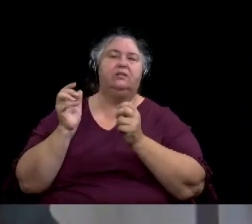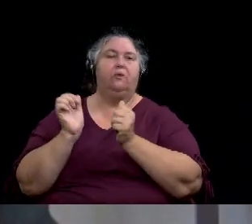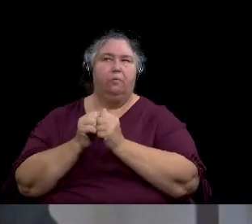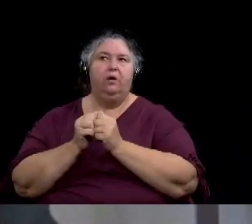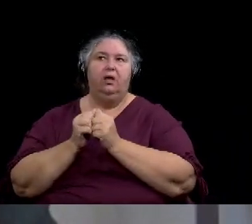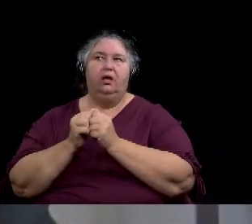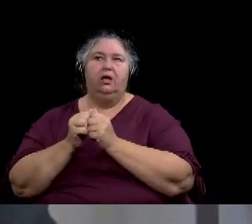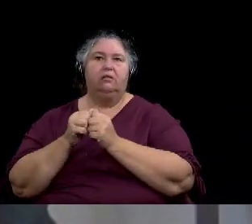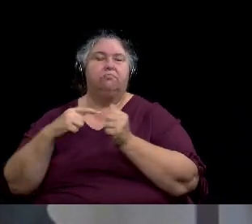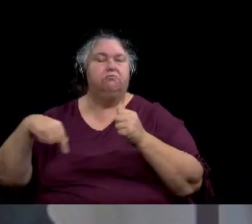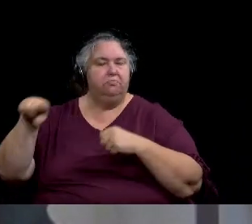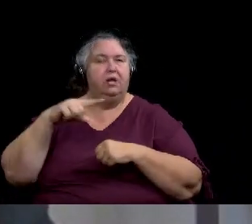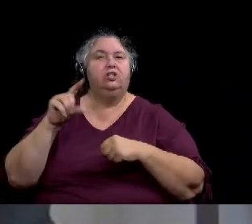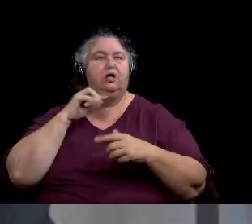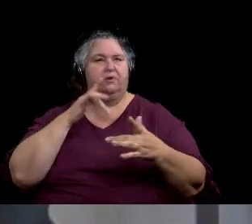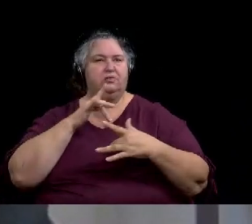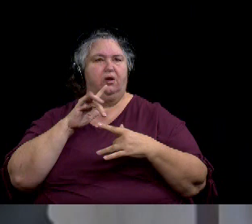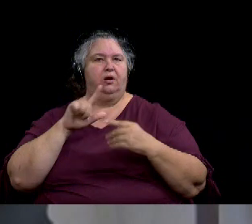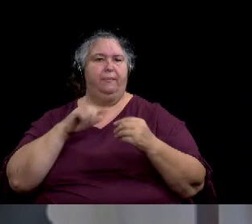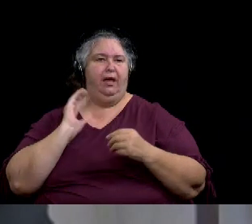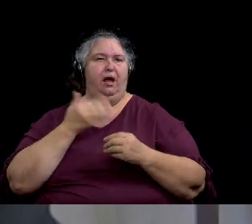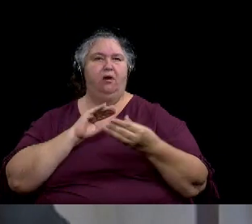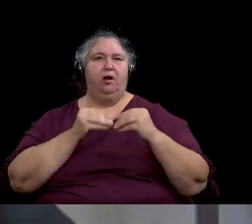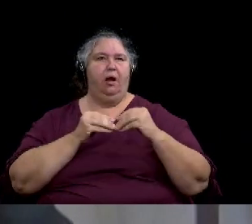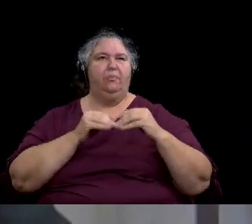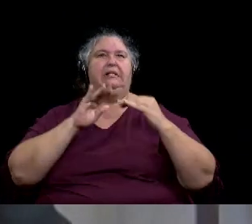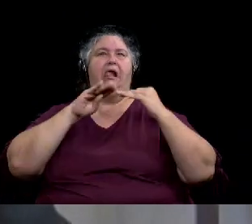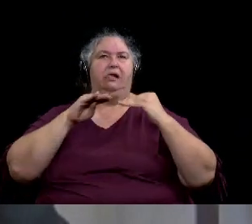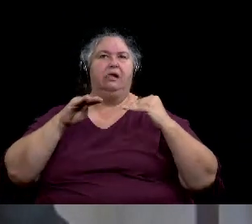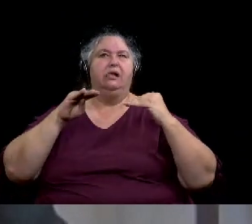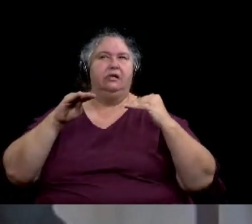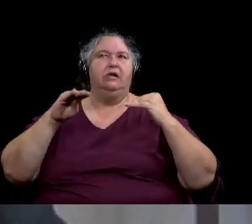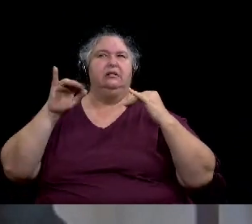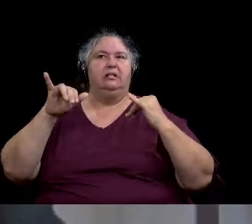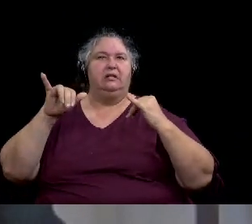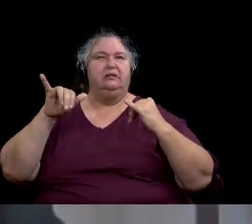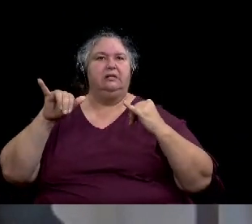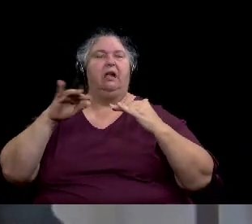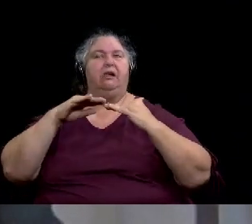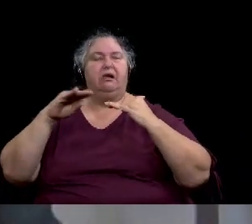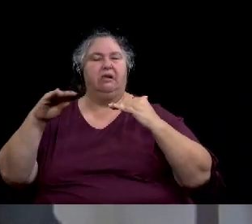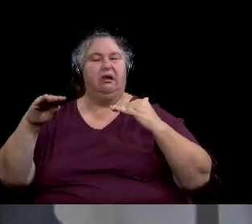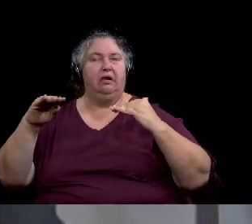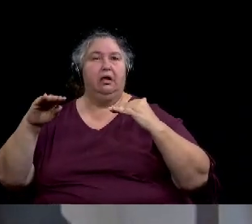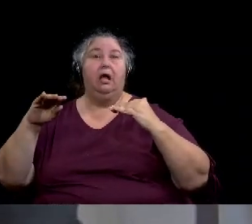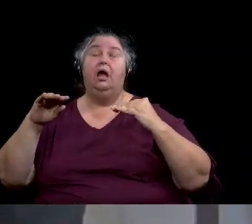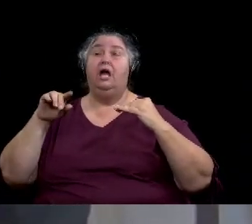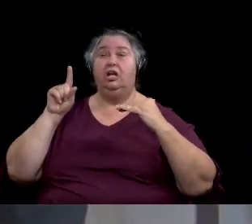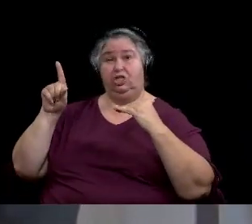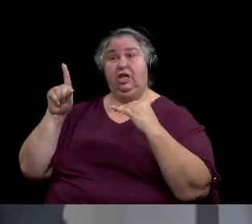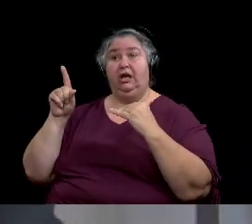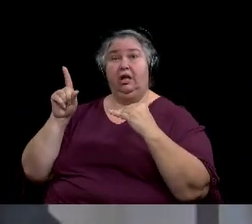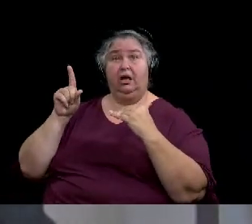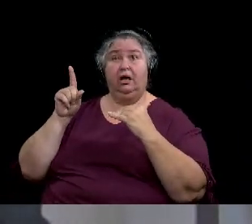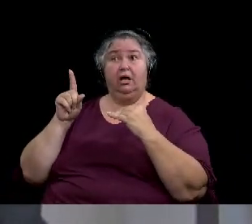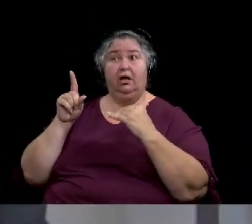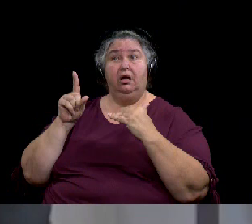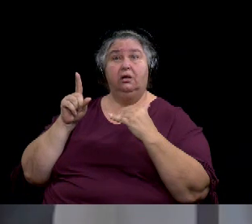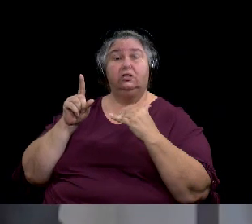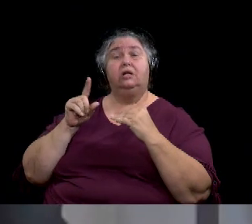very concerned about our numbers not coming down like they hoped we would. And of course, she communicates very closely